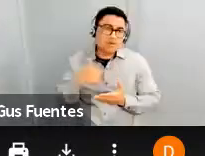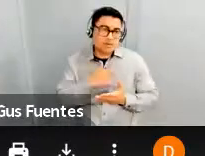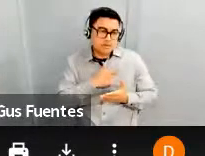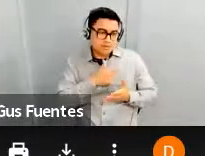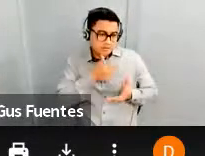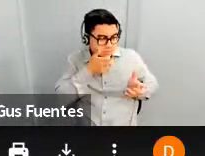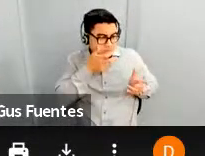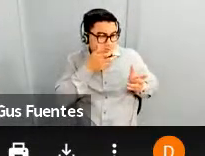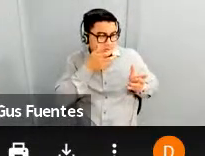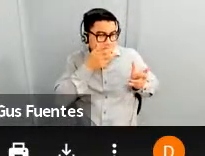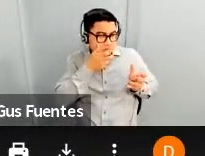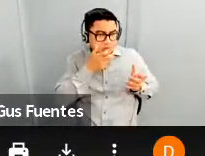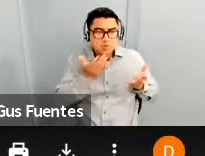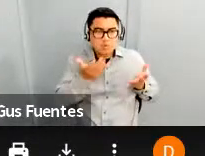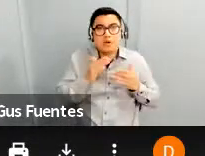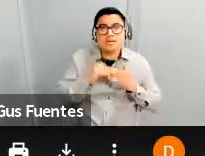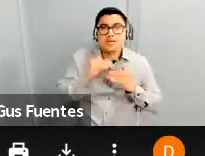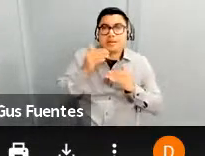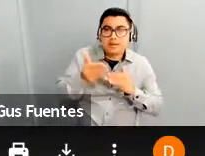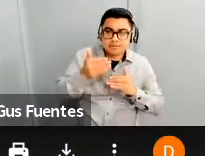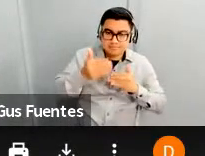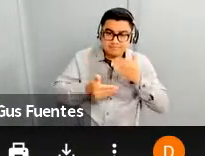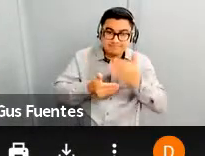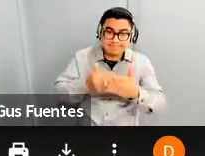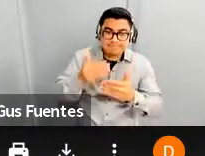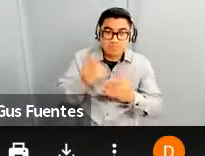what our next steps are in the area of equity.